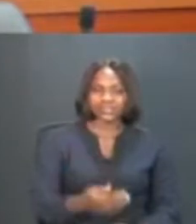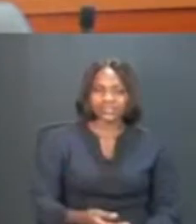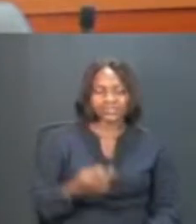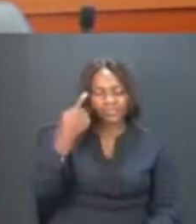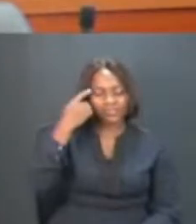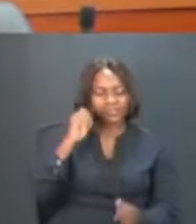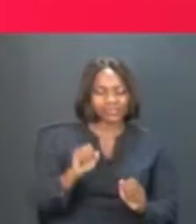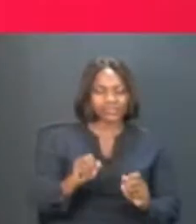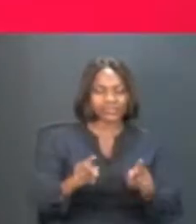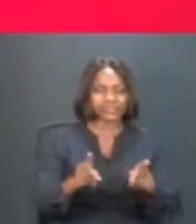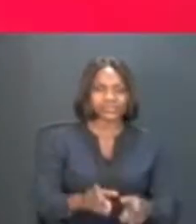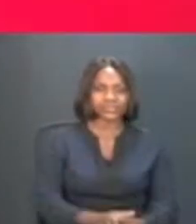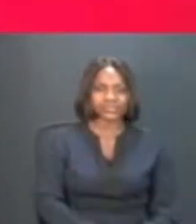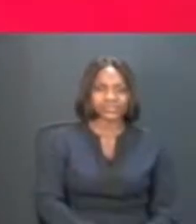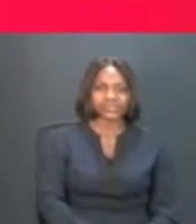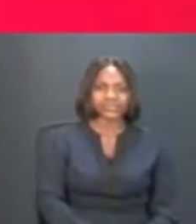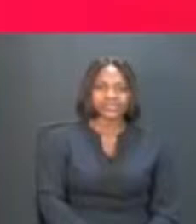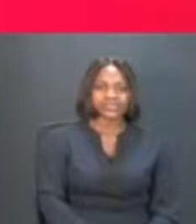the opportunity.